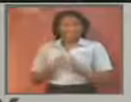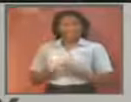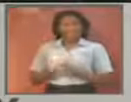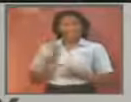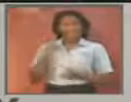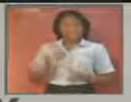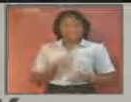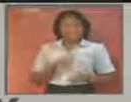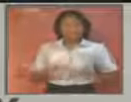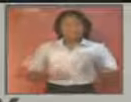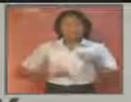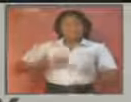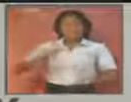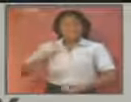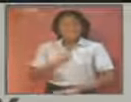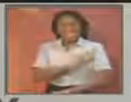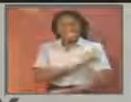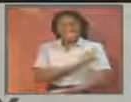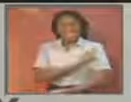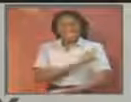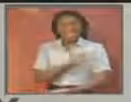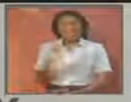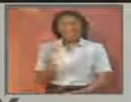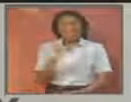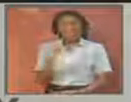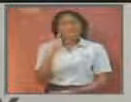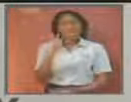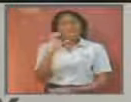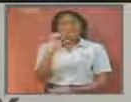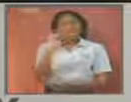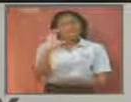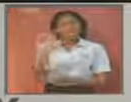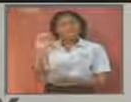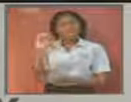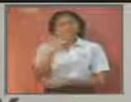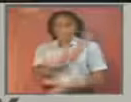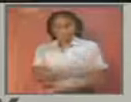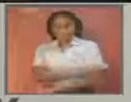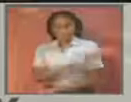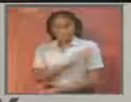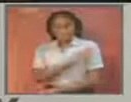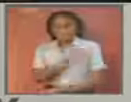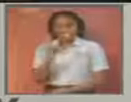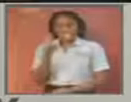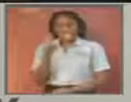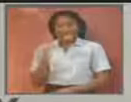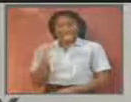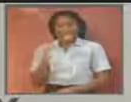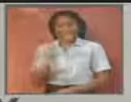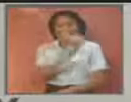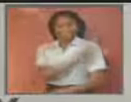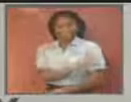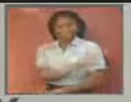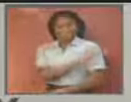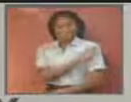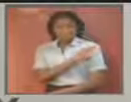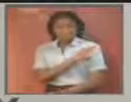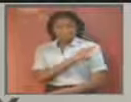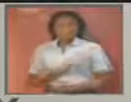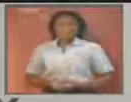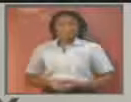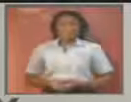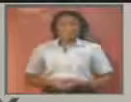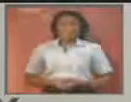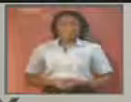administering vaccinations at the Toko Health Center, Sangre Grande Enhanced Health Center, all right, which covers